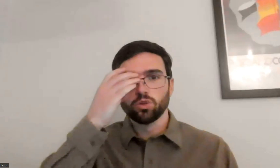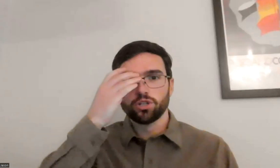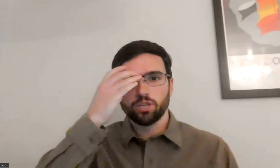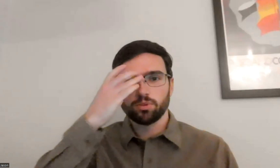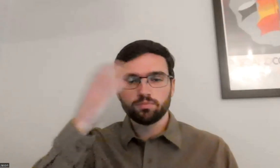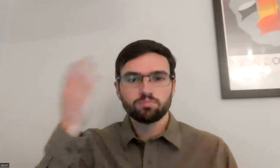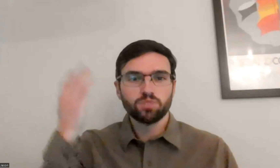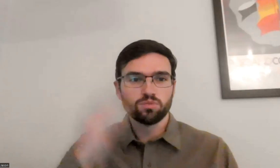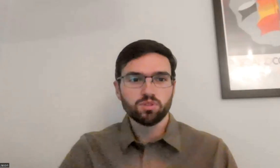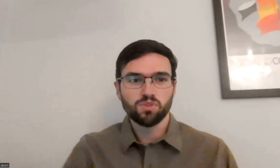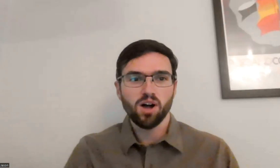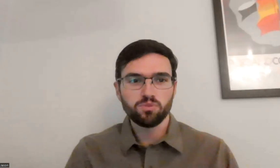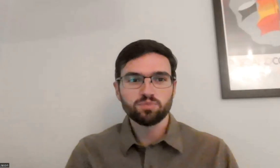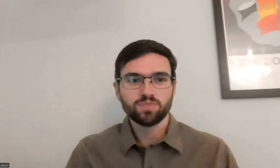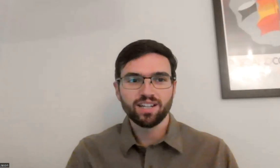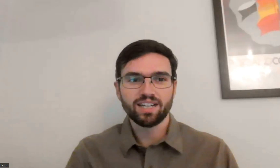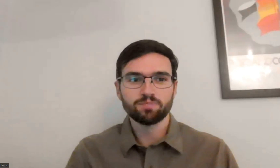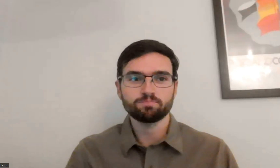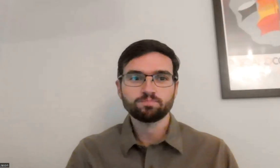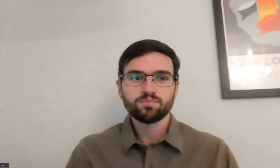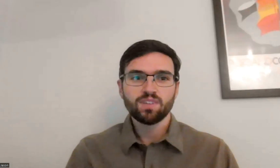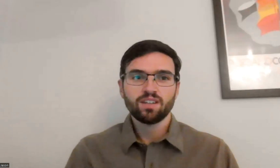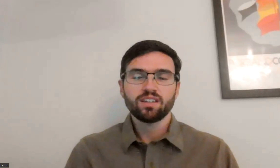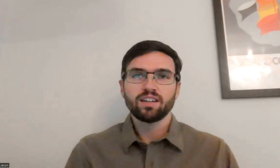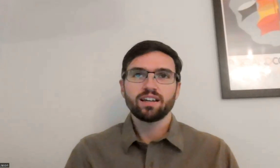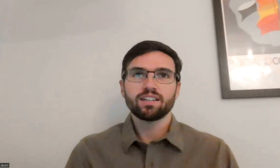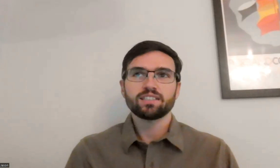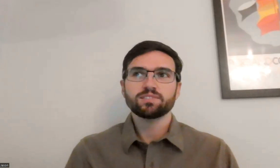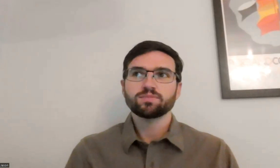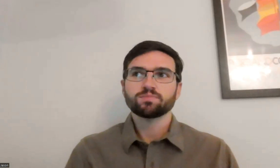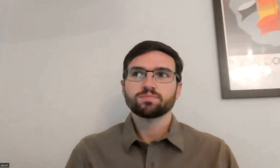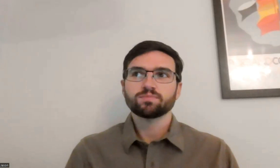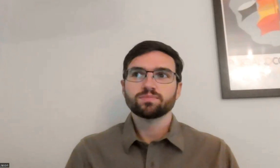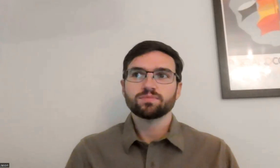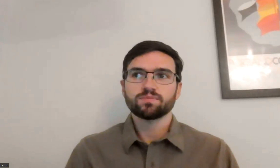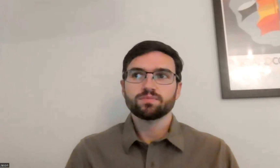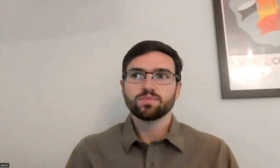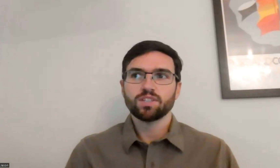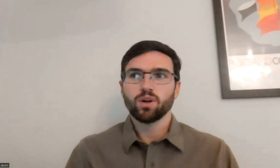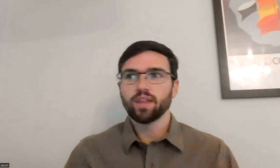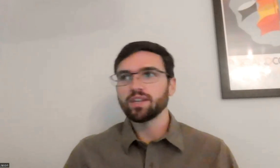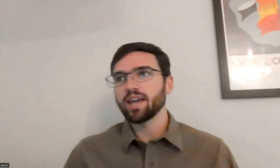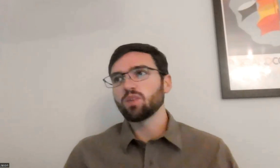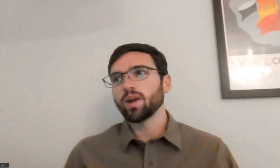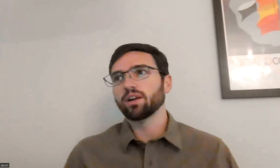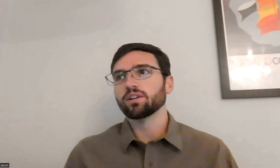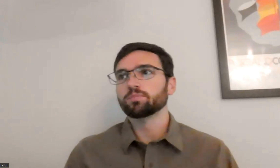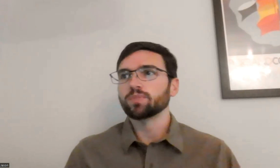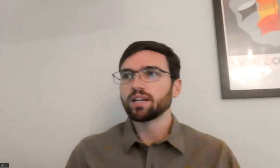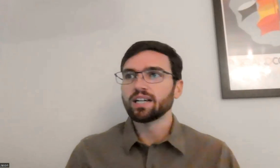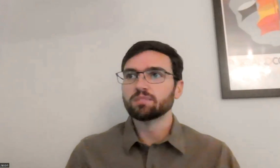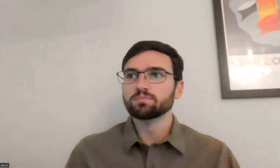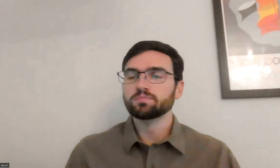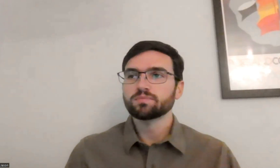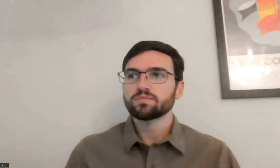of doership involved. Uh, I think